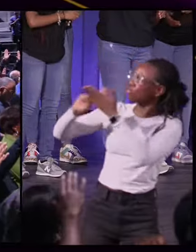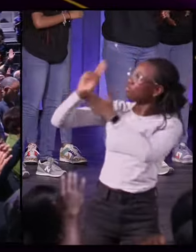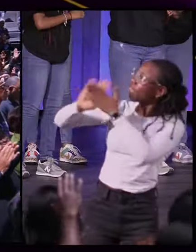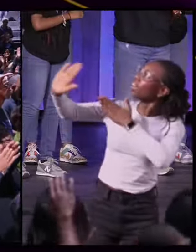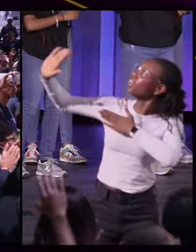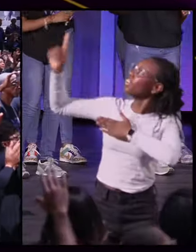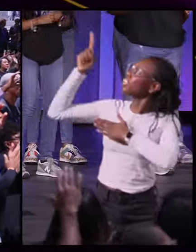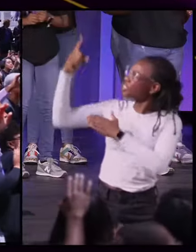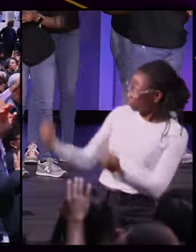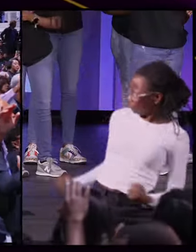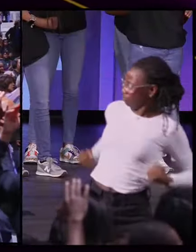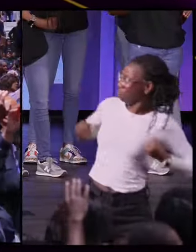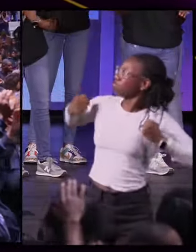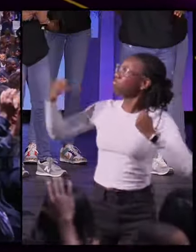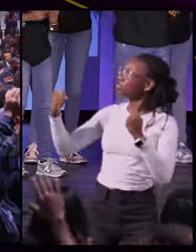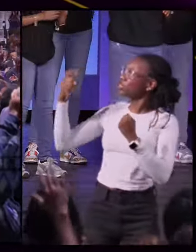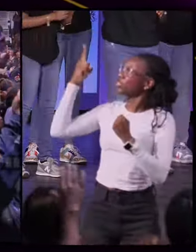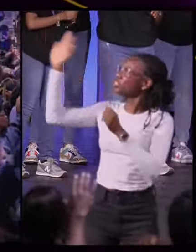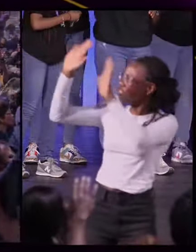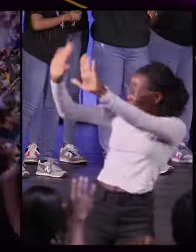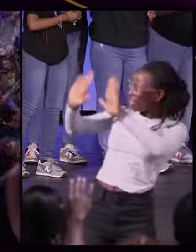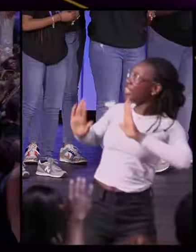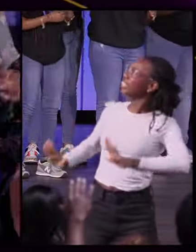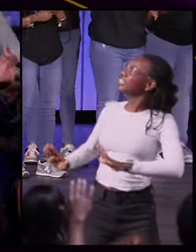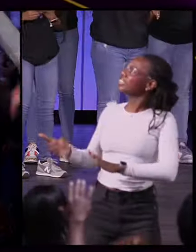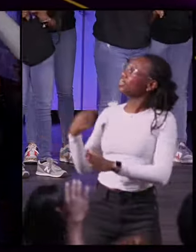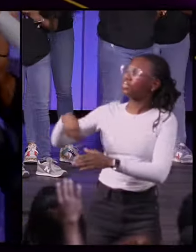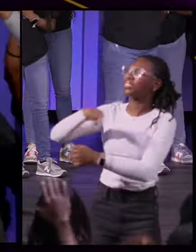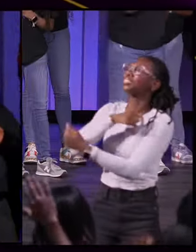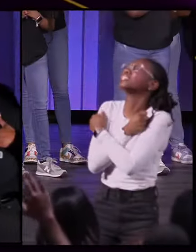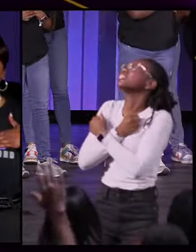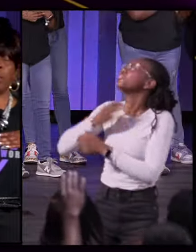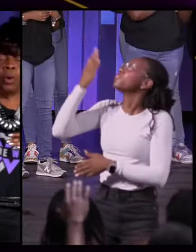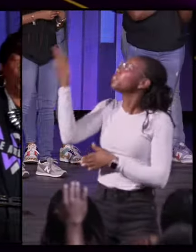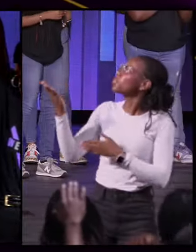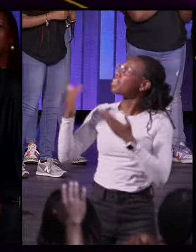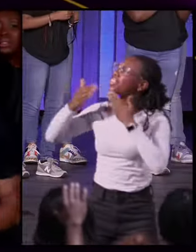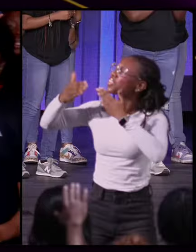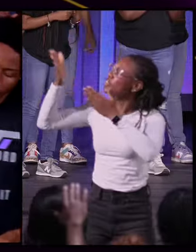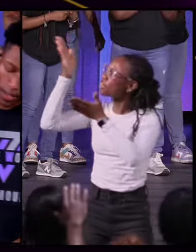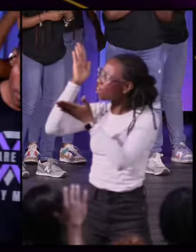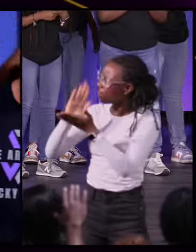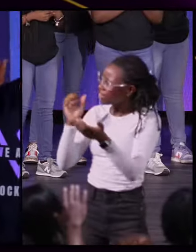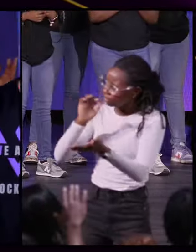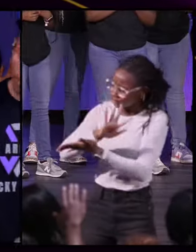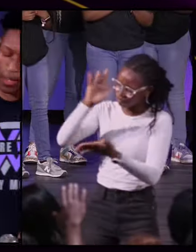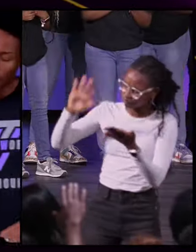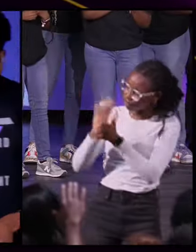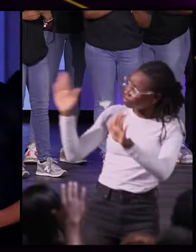holy. You're mighty. You're great. We love you. Come on. We give you glory.